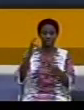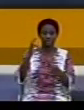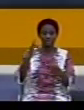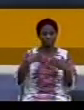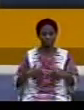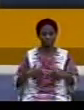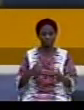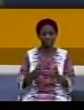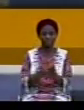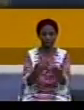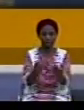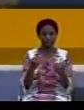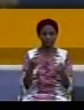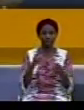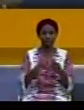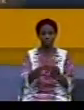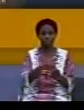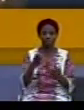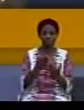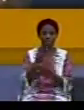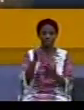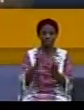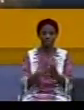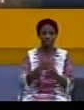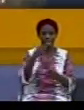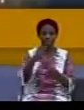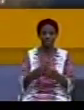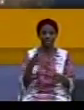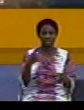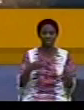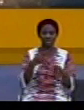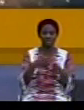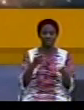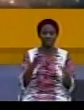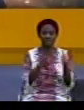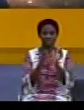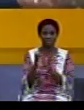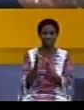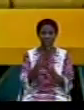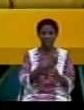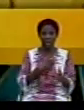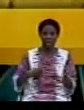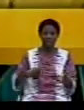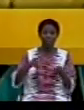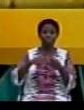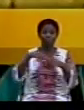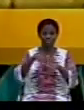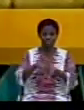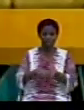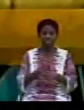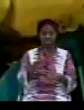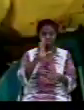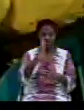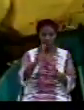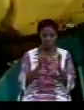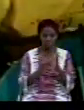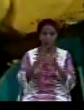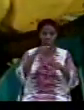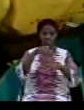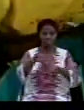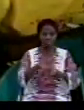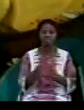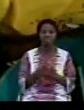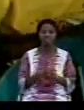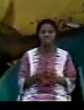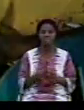that name, the name of Jesus. And tonight is your night. And when I mention that